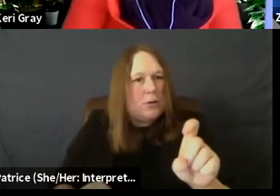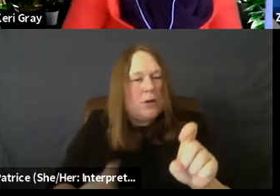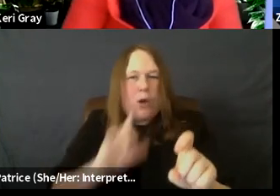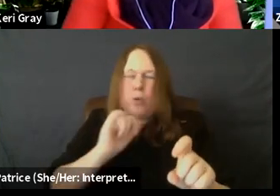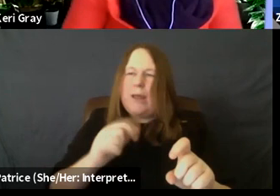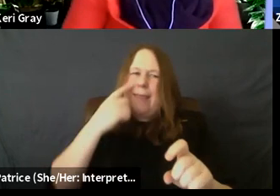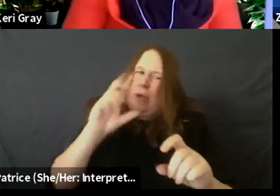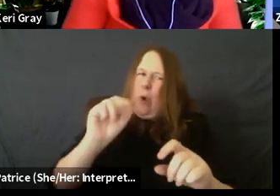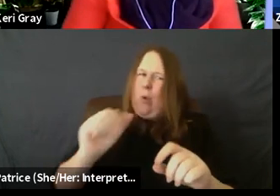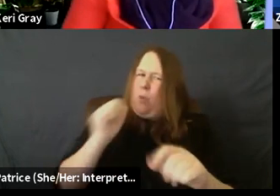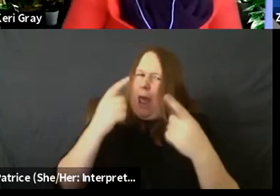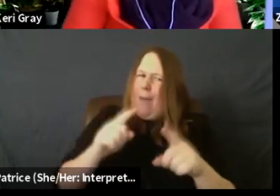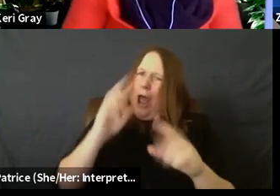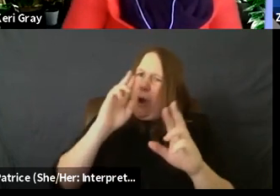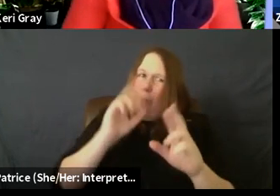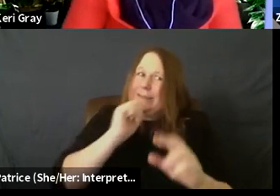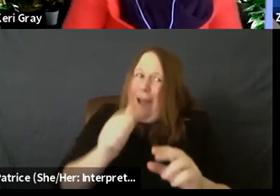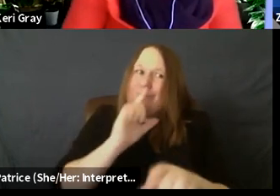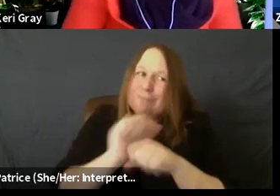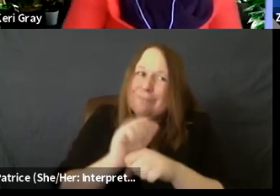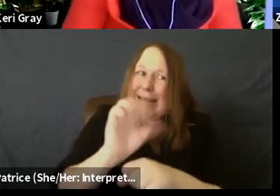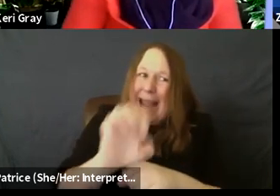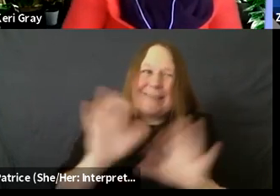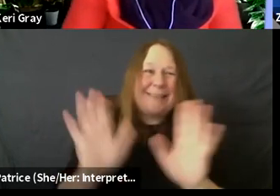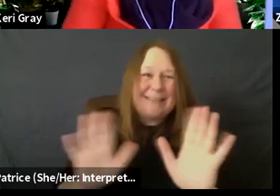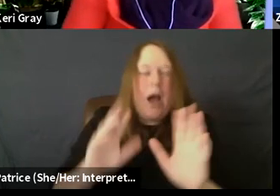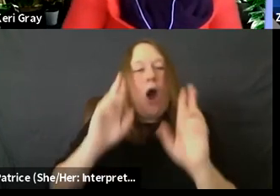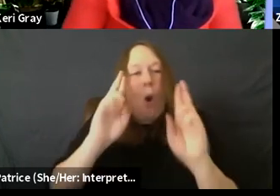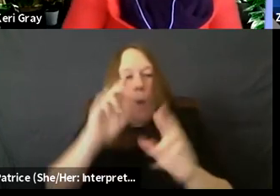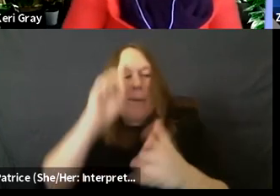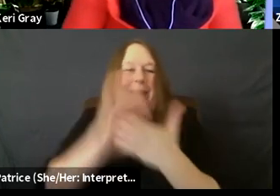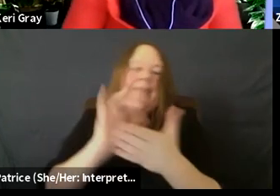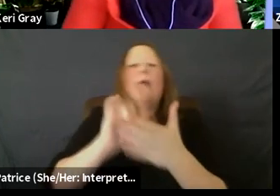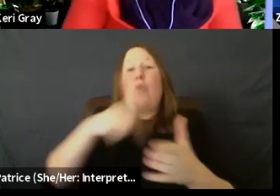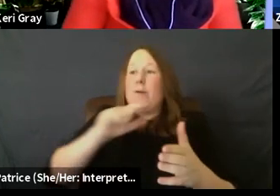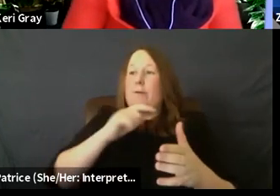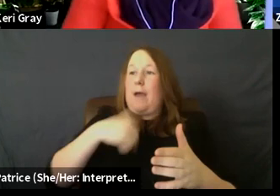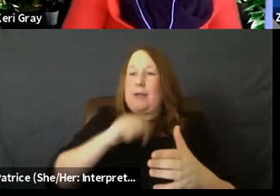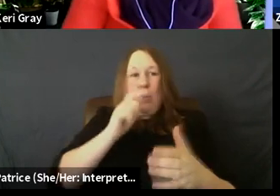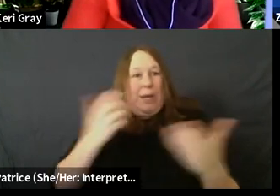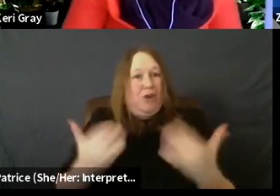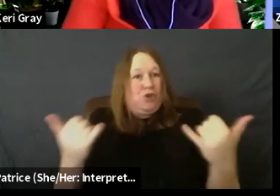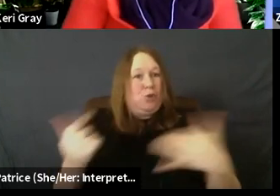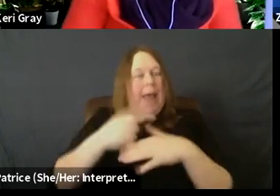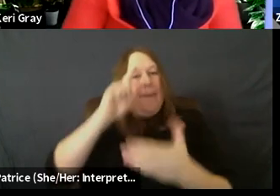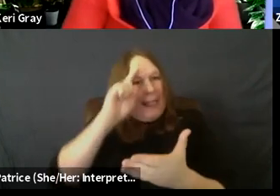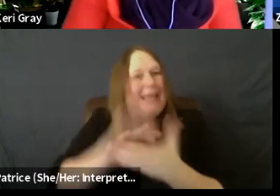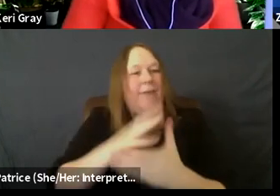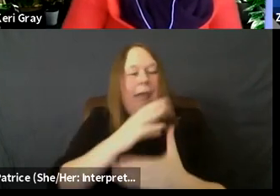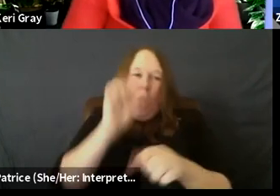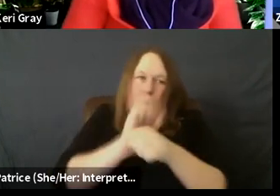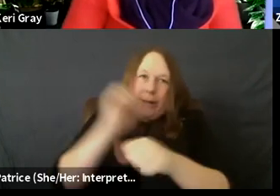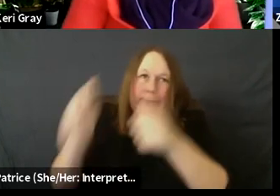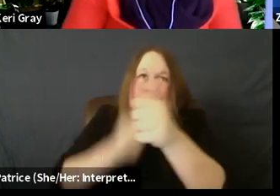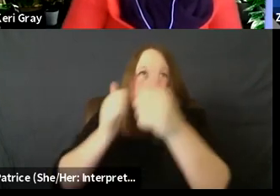not the case. I hope that that's not the case. I hope and believe that those of us that are here today believe in and are working